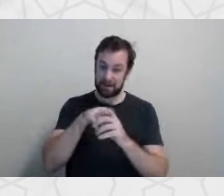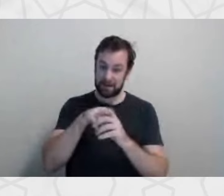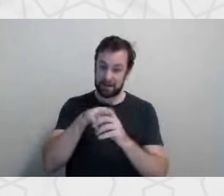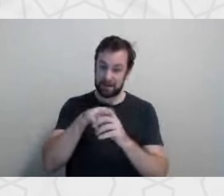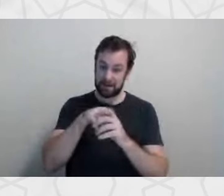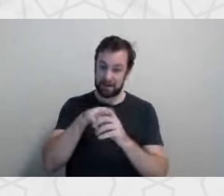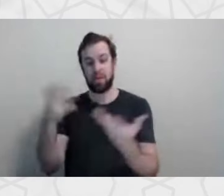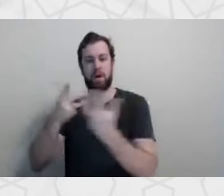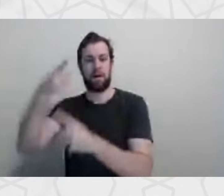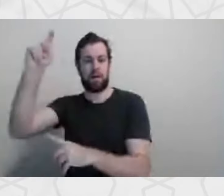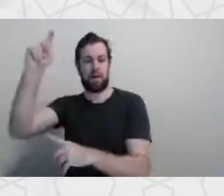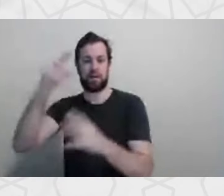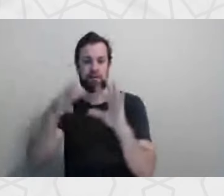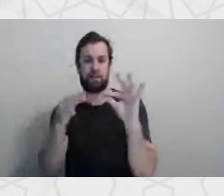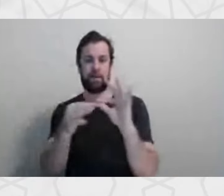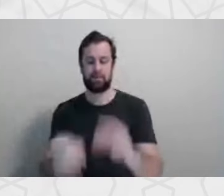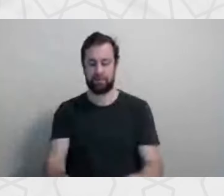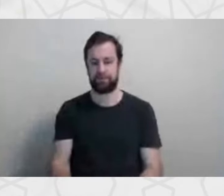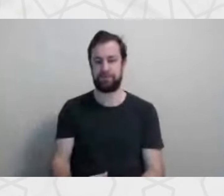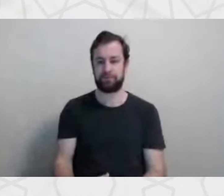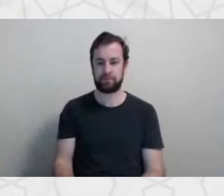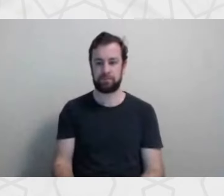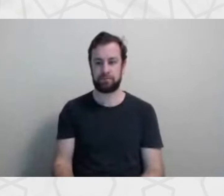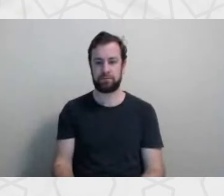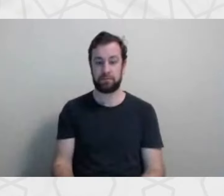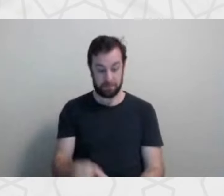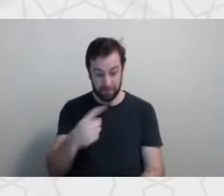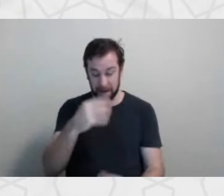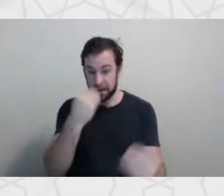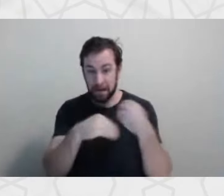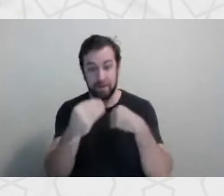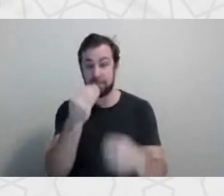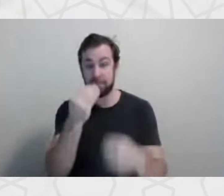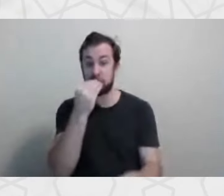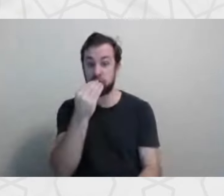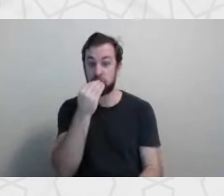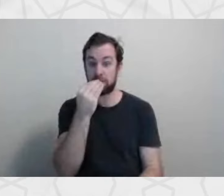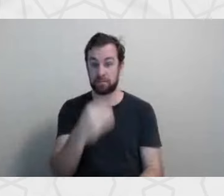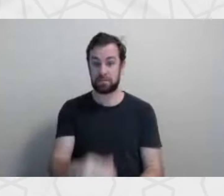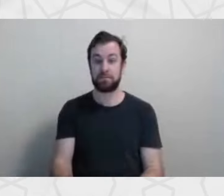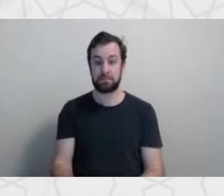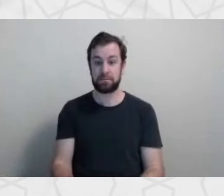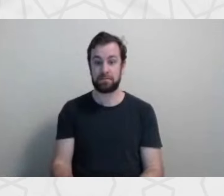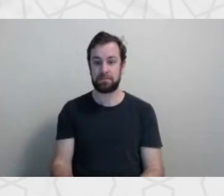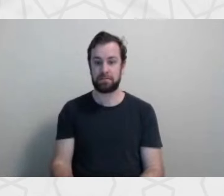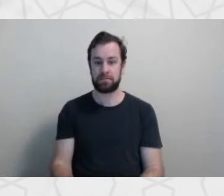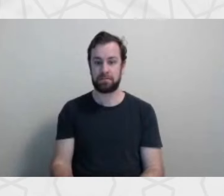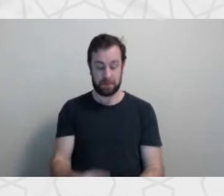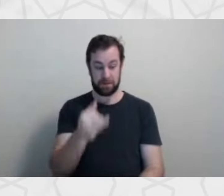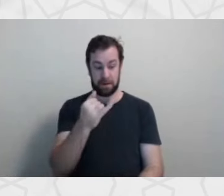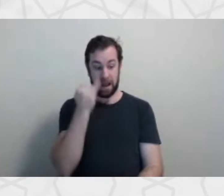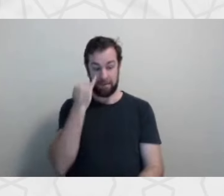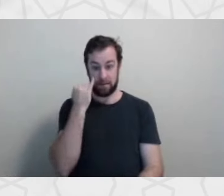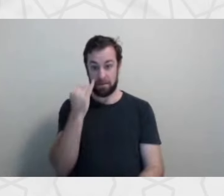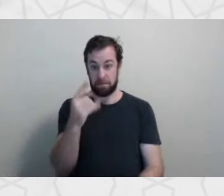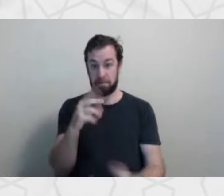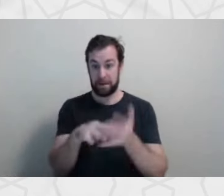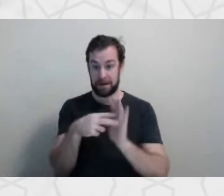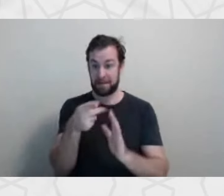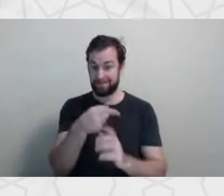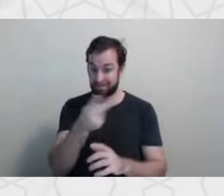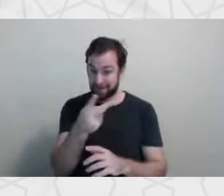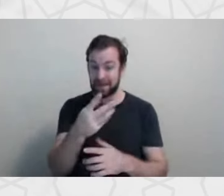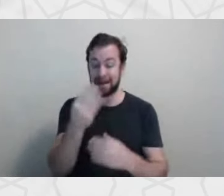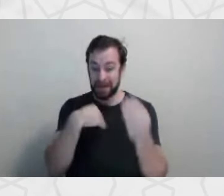"Kana ya'kulani ta'am." They ate food. And so by eating food, that means you're